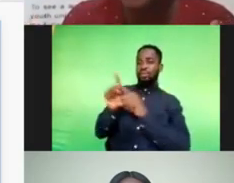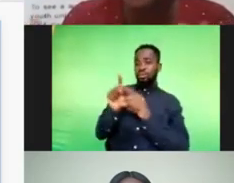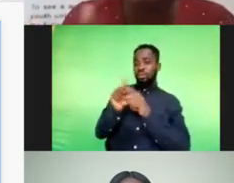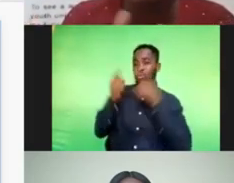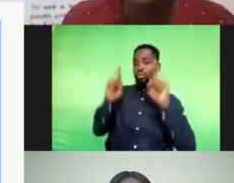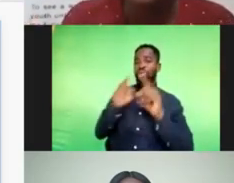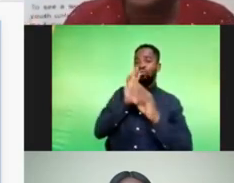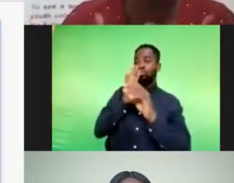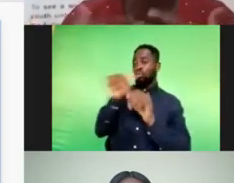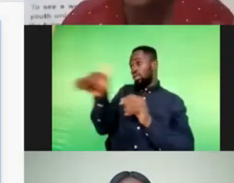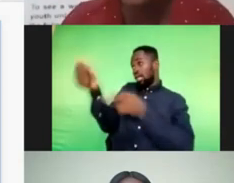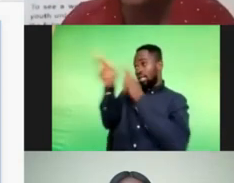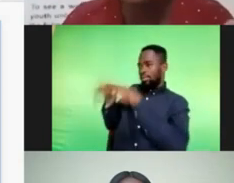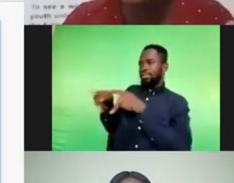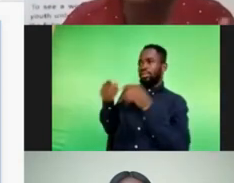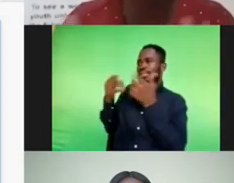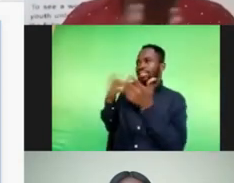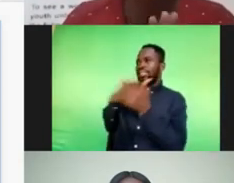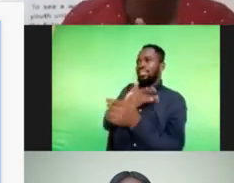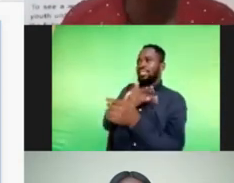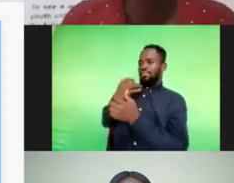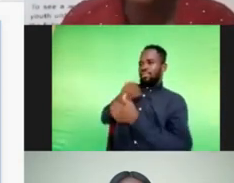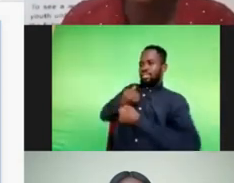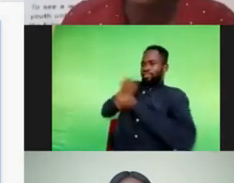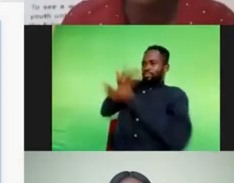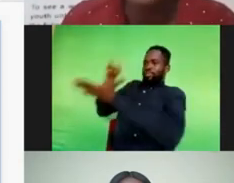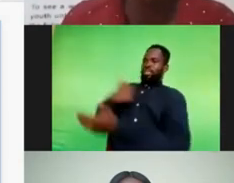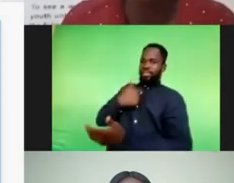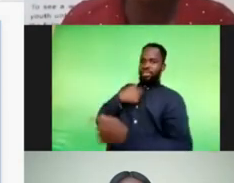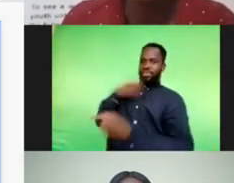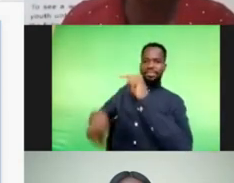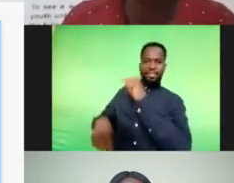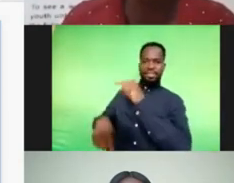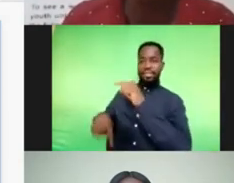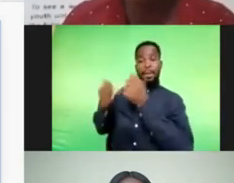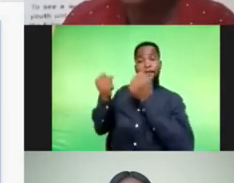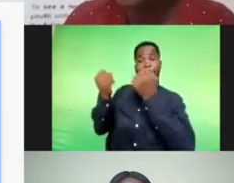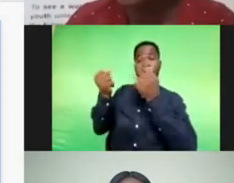other people, expressing themselves. Many problems